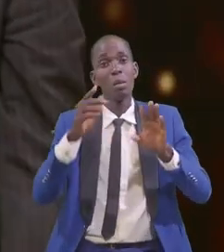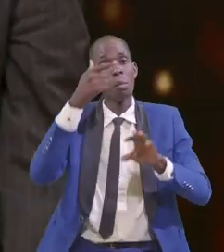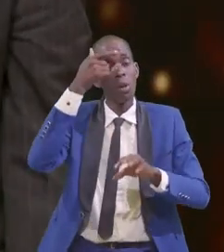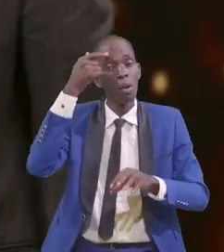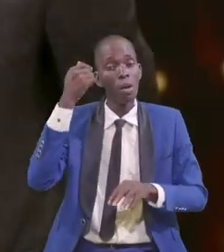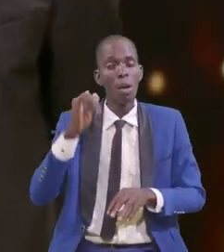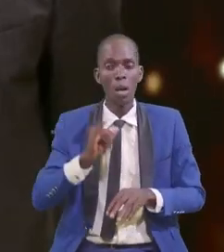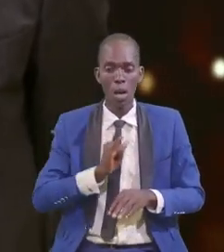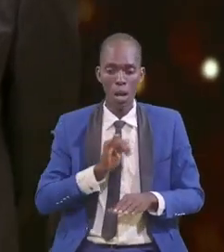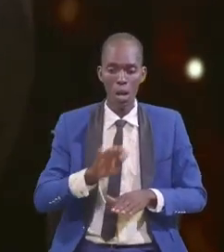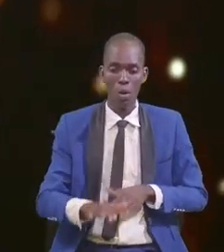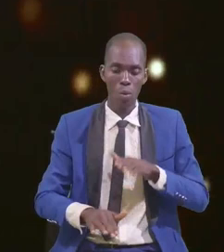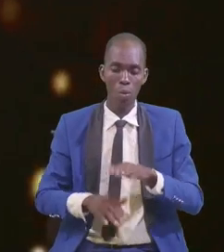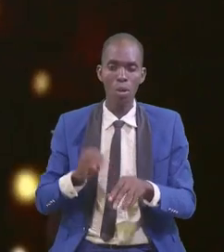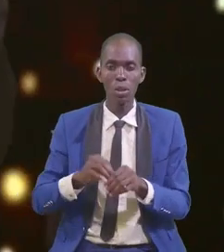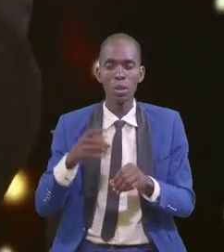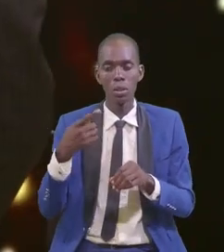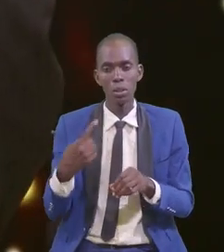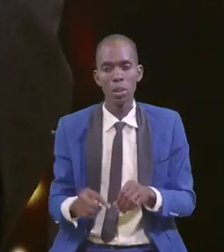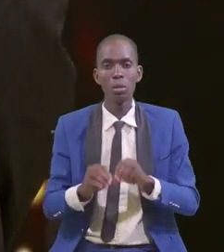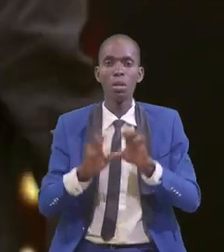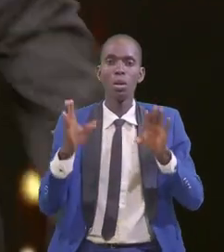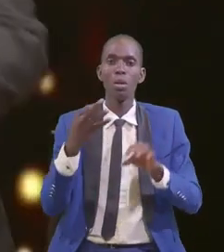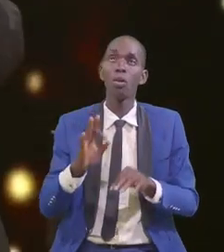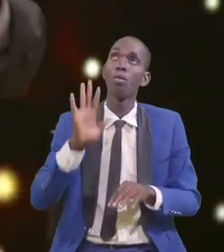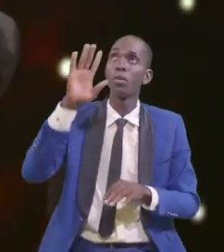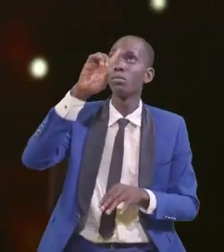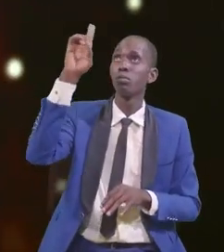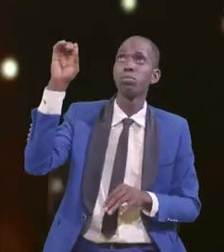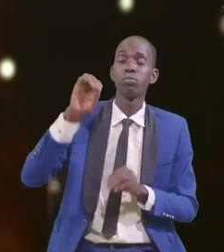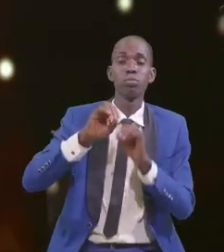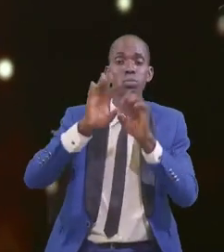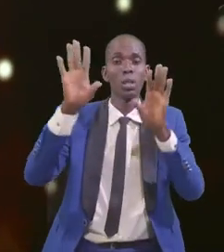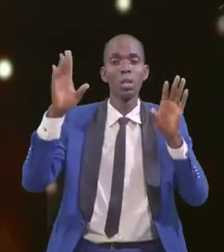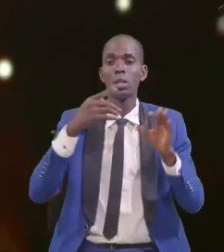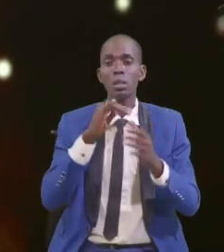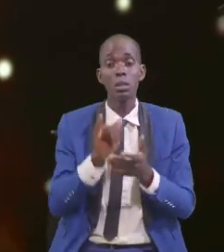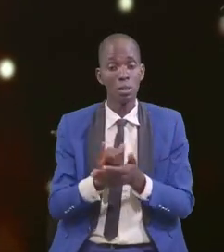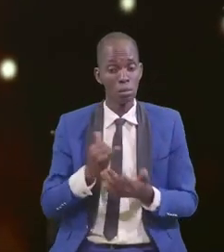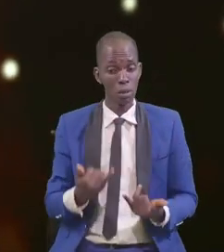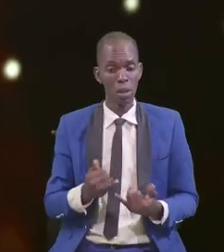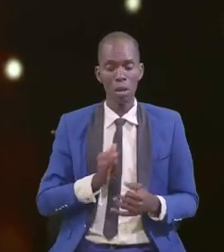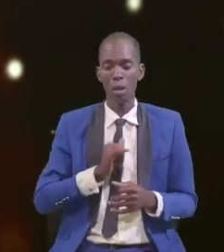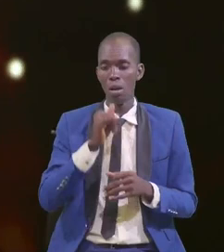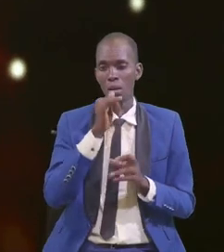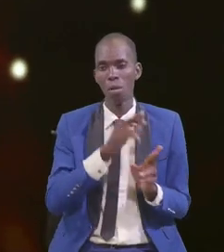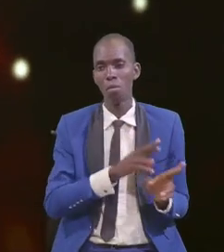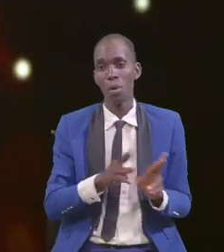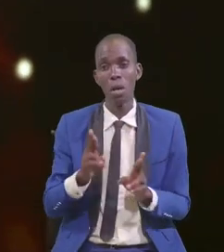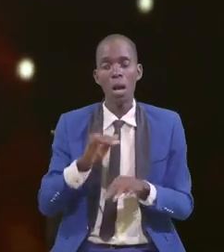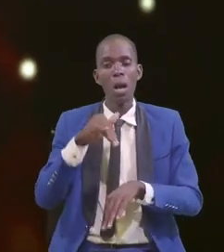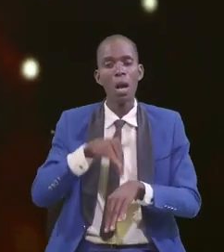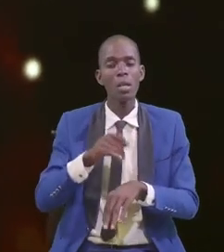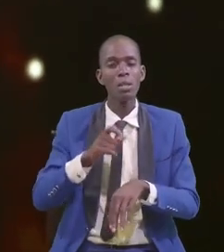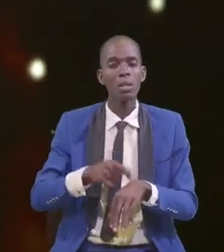I walk in the light of his sunshine. He says, I'm now ready and the time of my